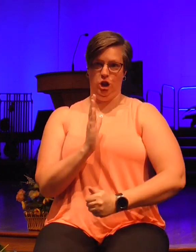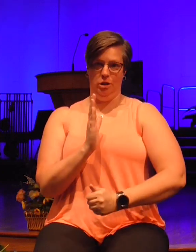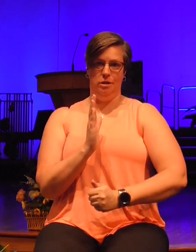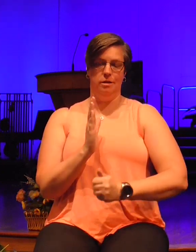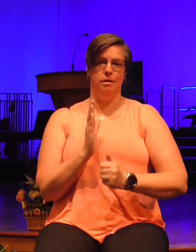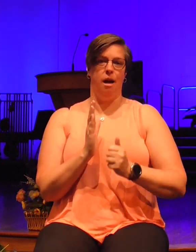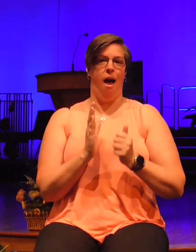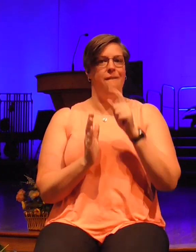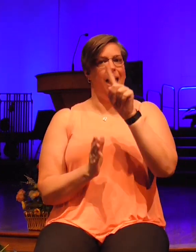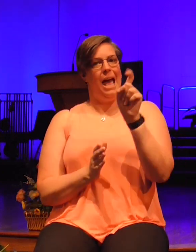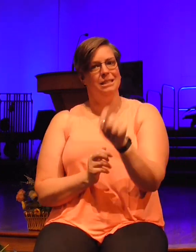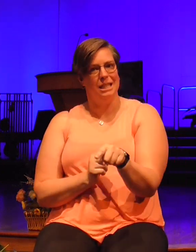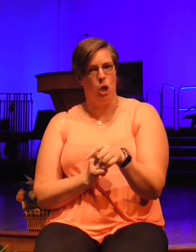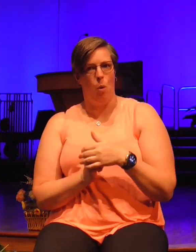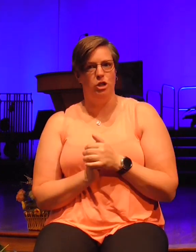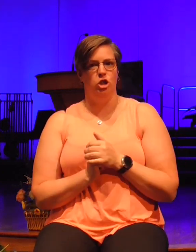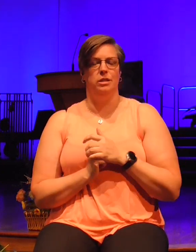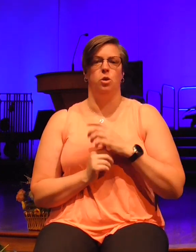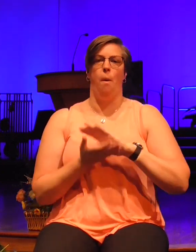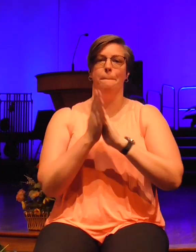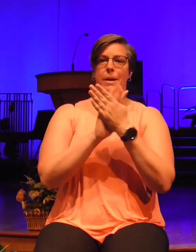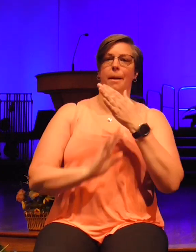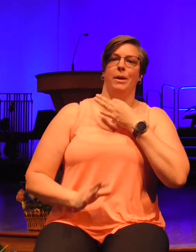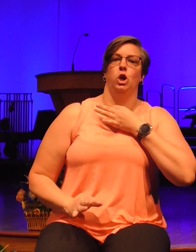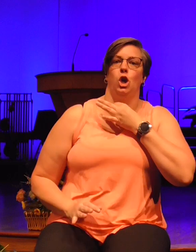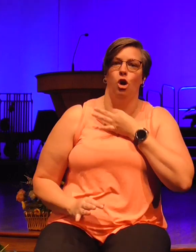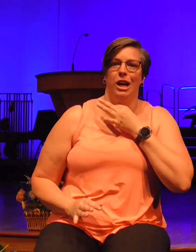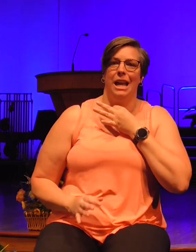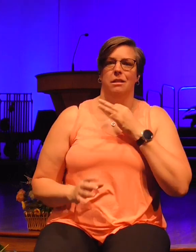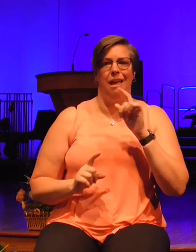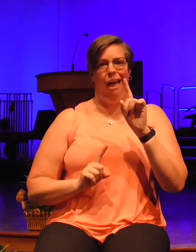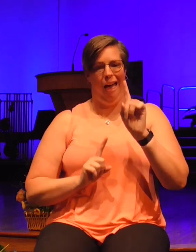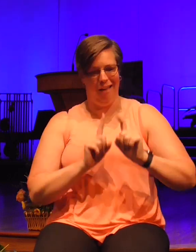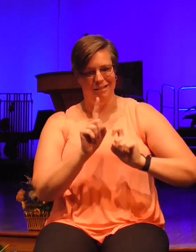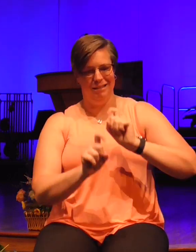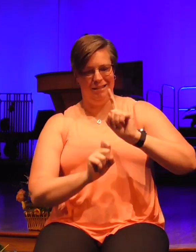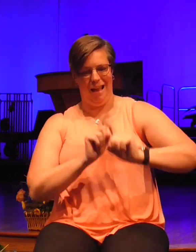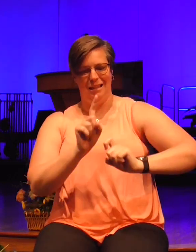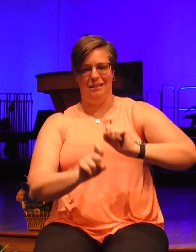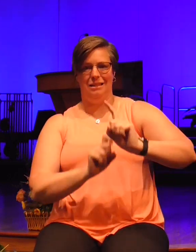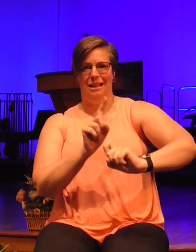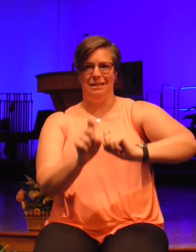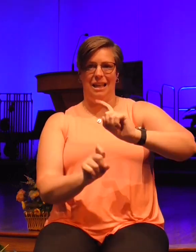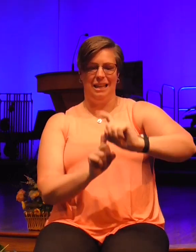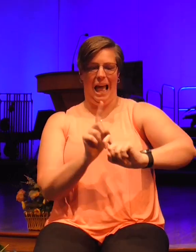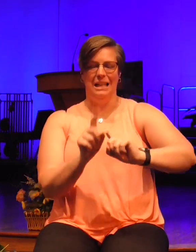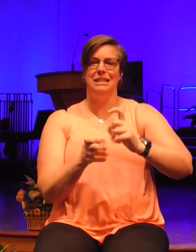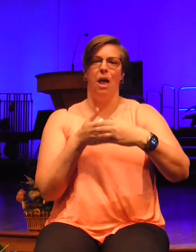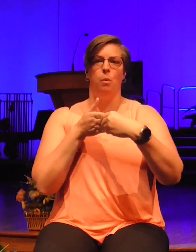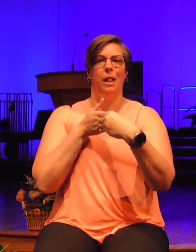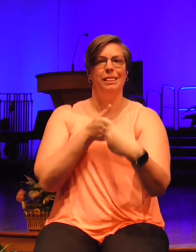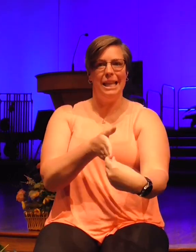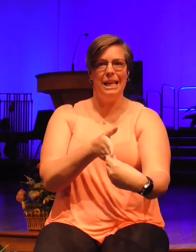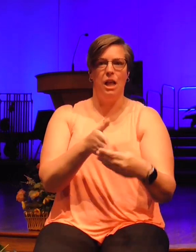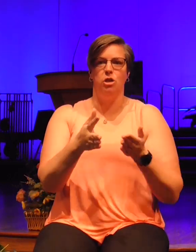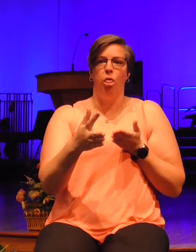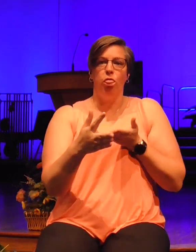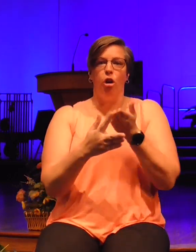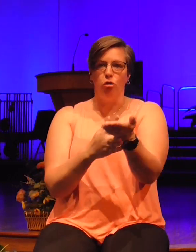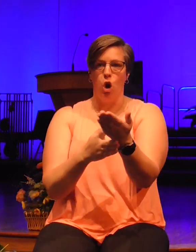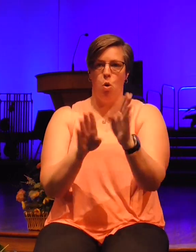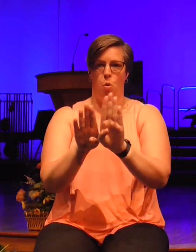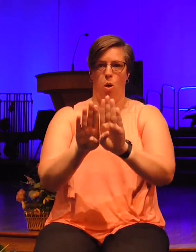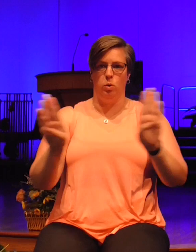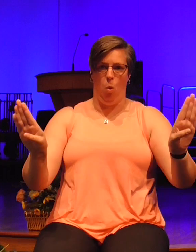getting curious and asking good questions that can lead us through the walls that we might